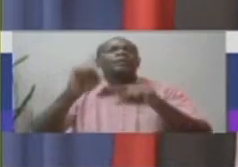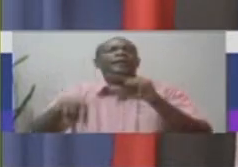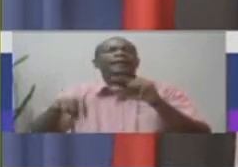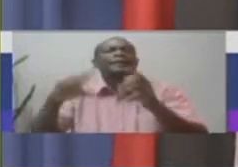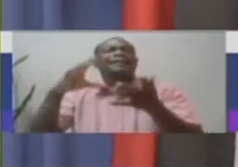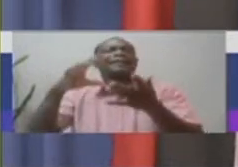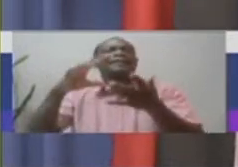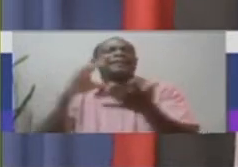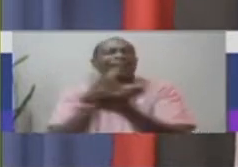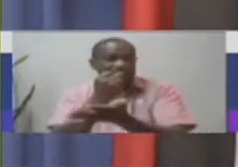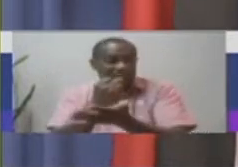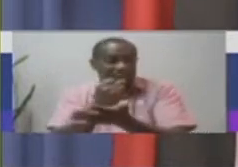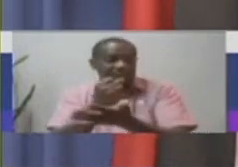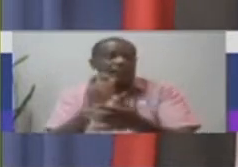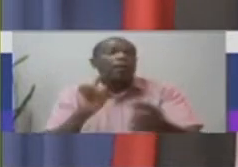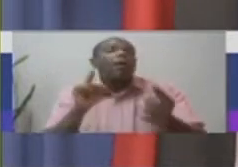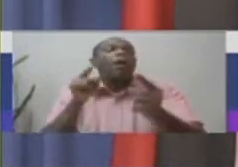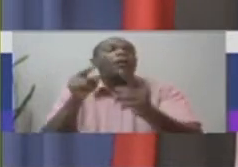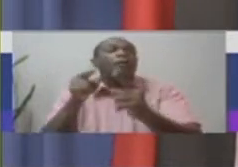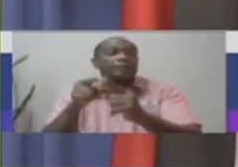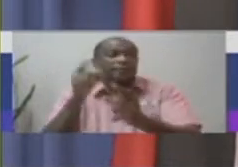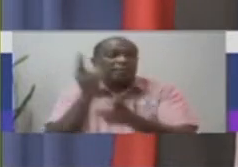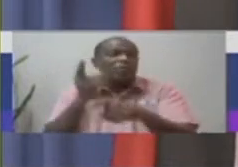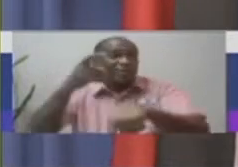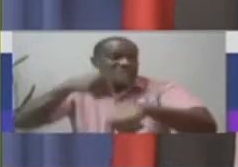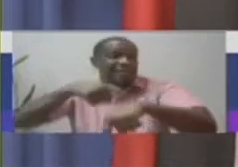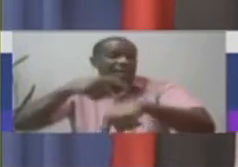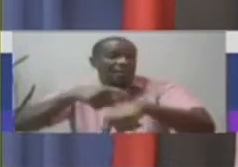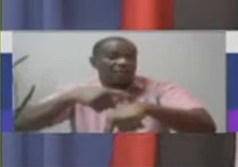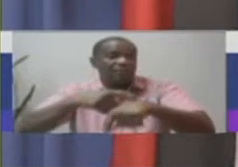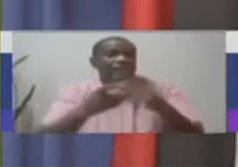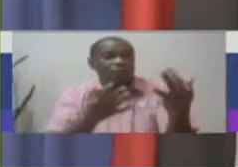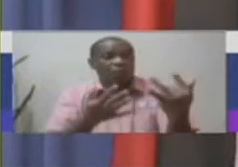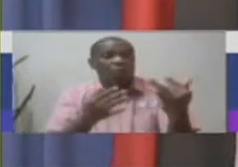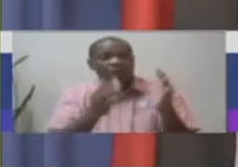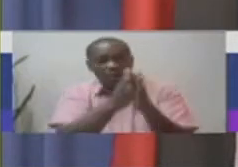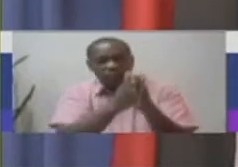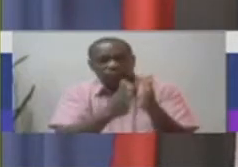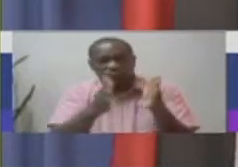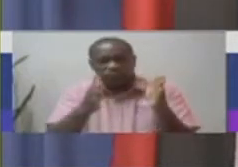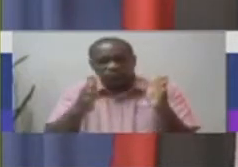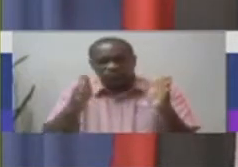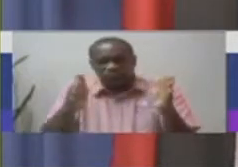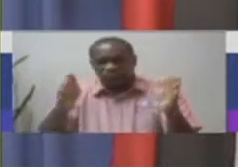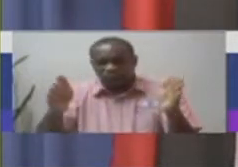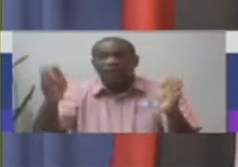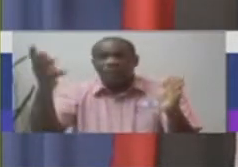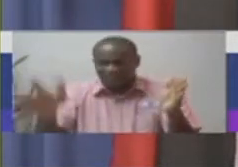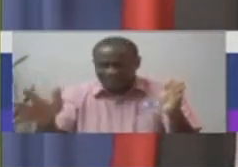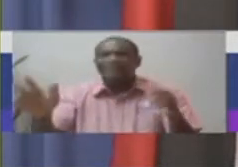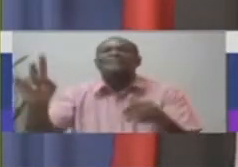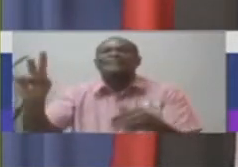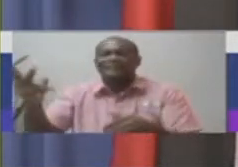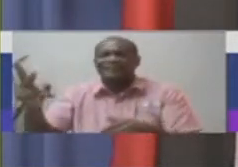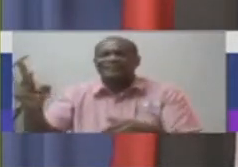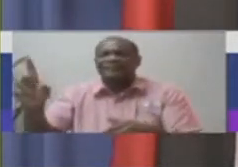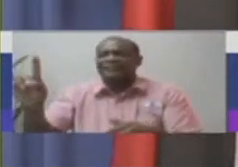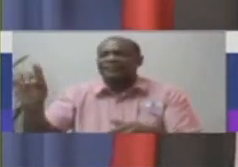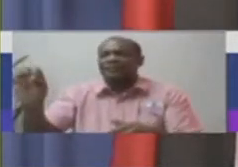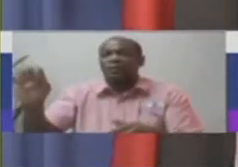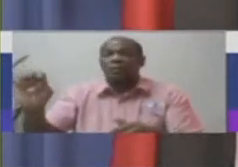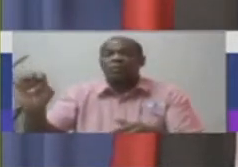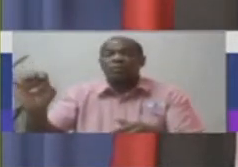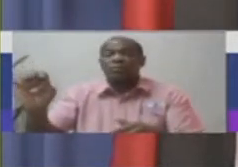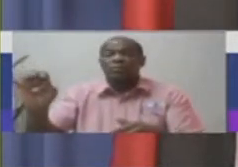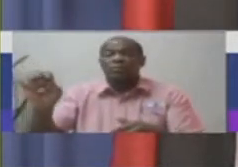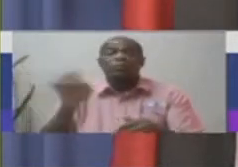they are now in line to get their second dose earlier. And those who got their first dose recently have to wait for a period